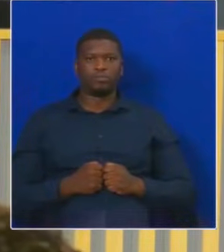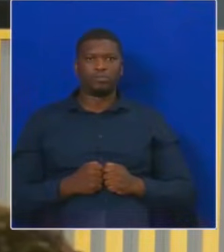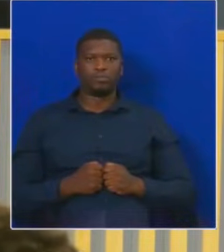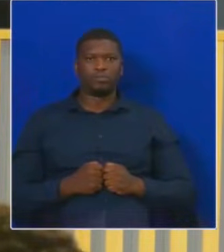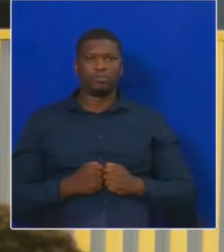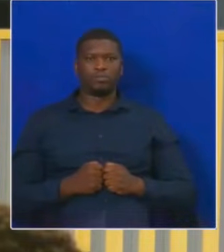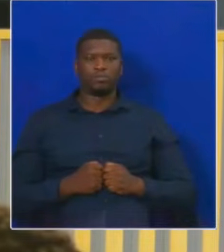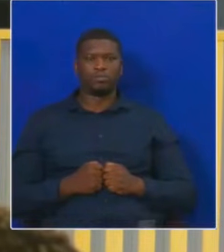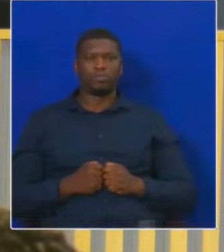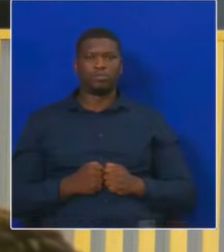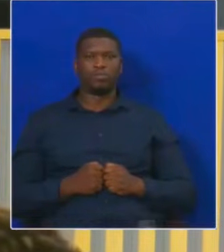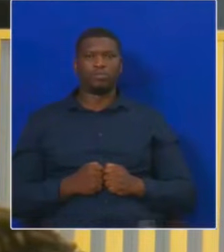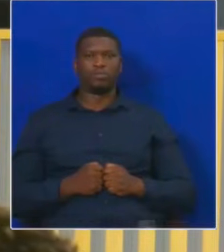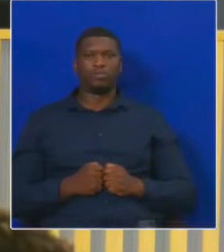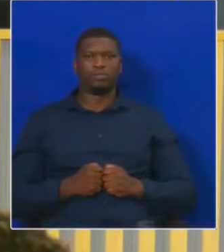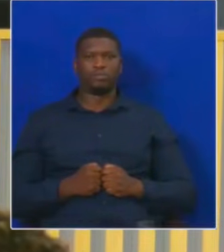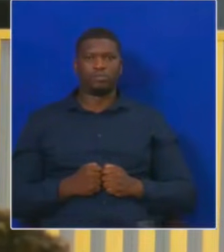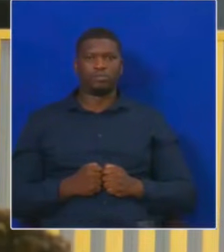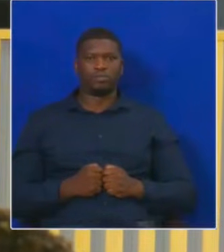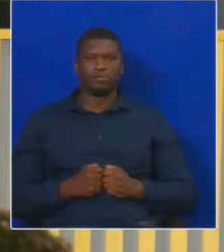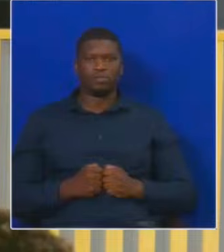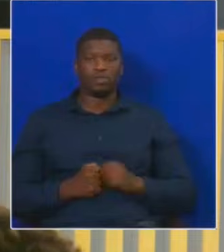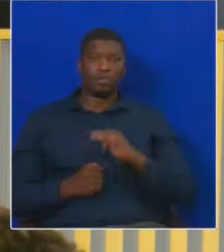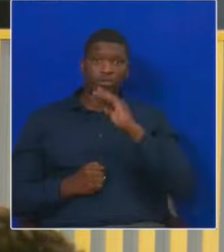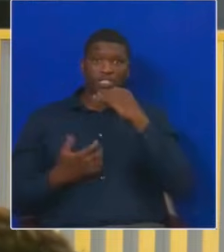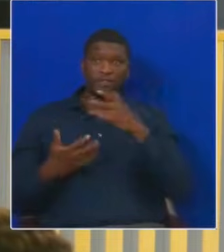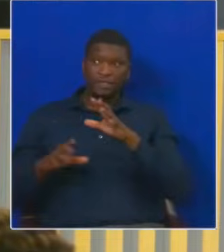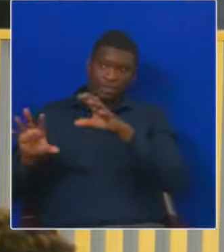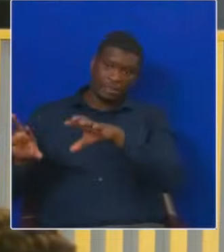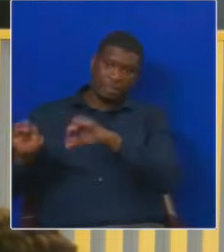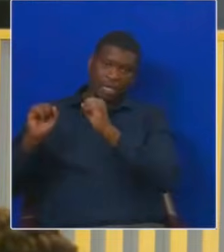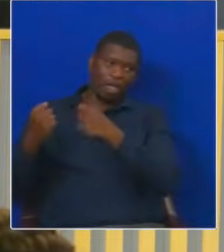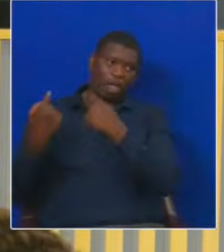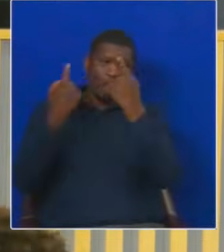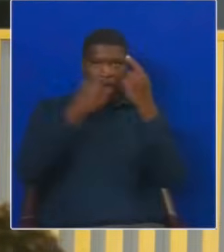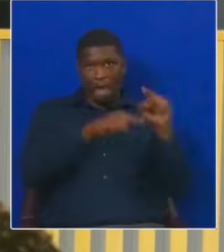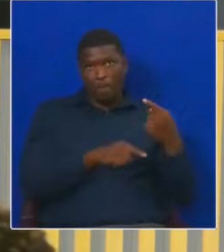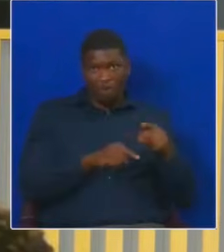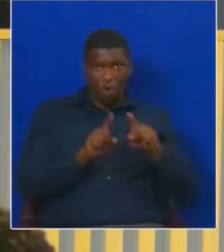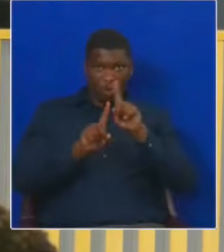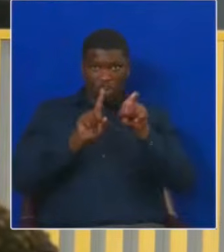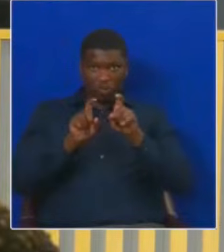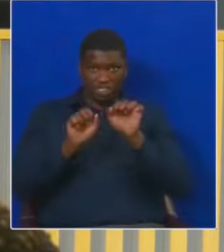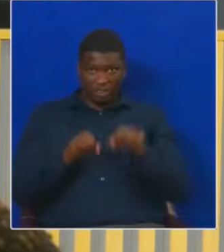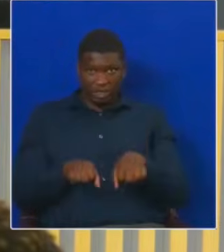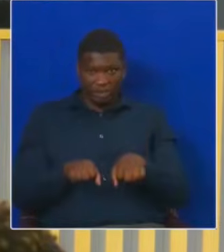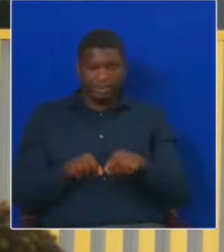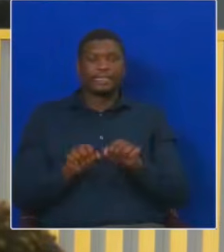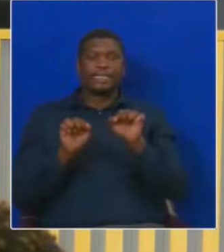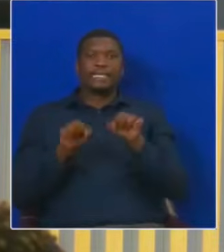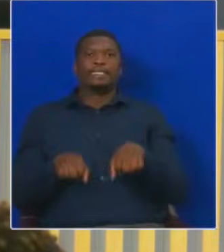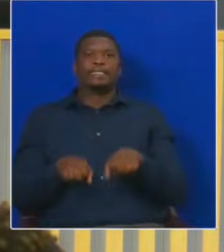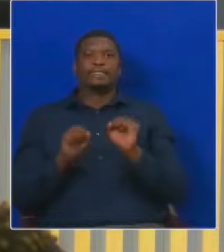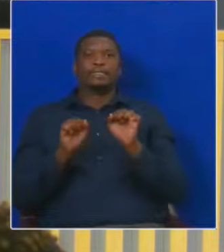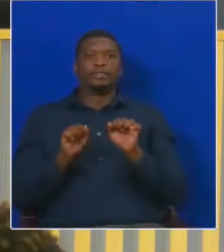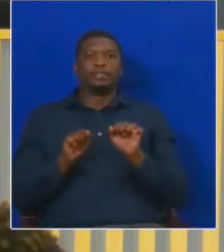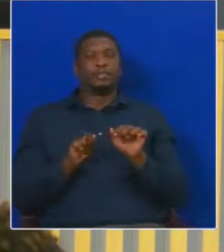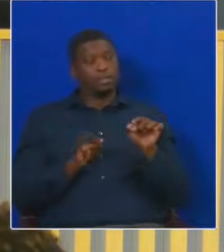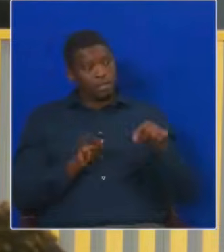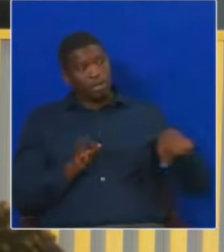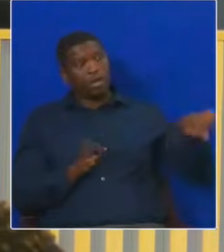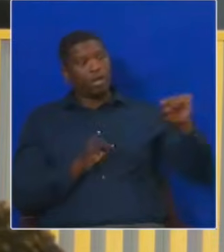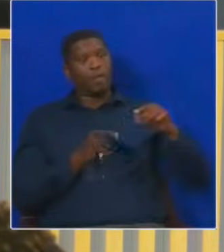She was taken and brought in for questioning. Yeah, the members... I'm not even